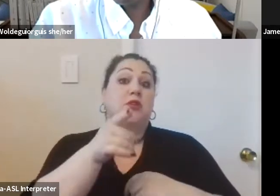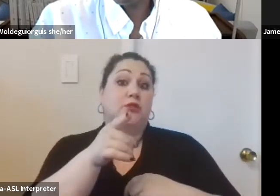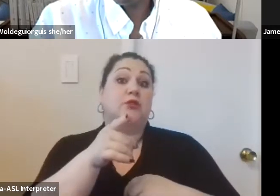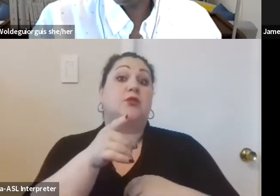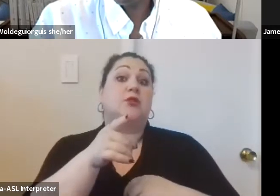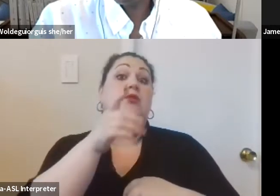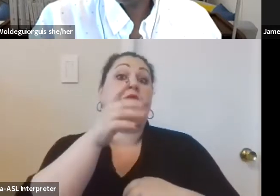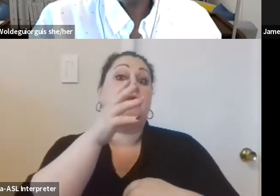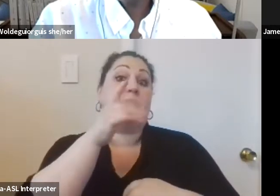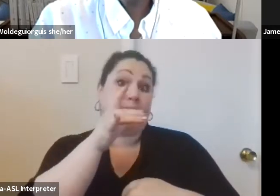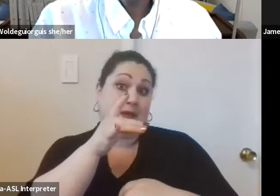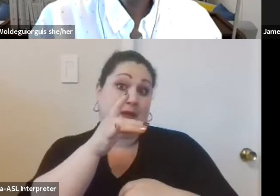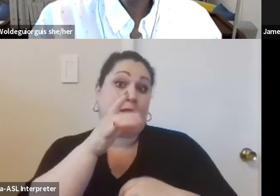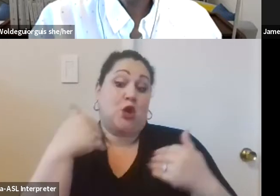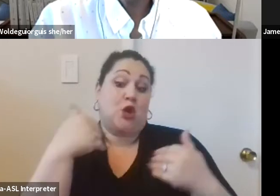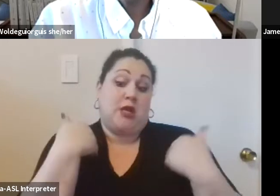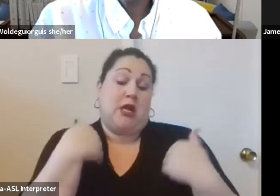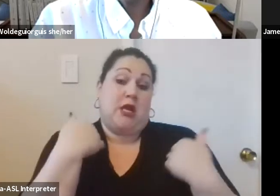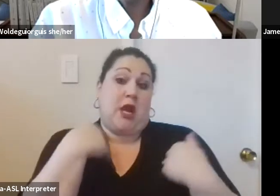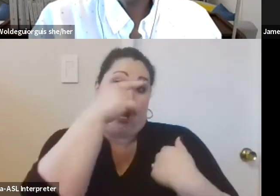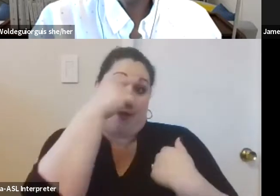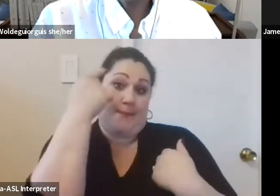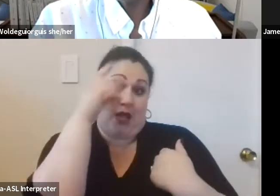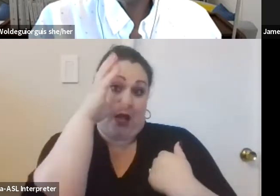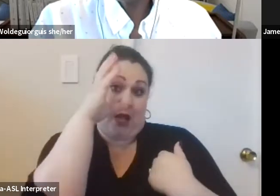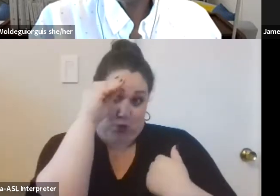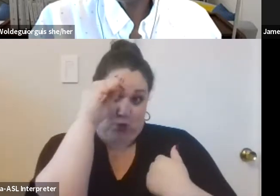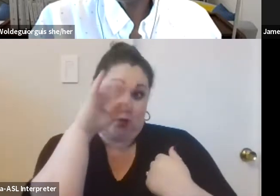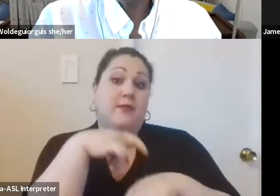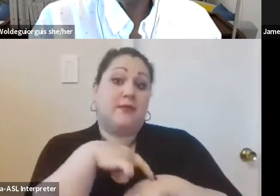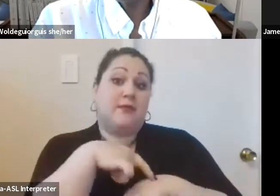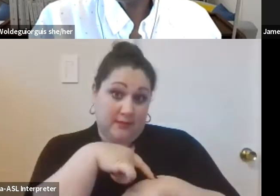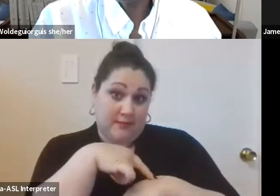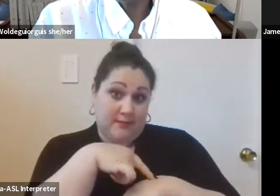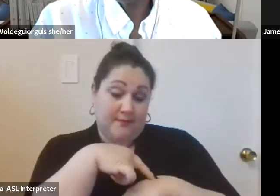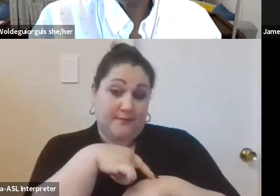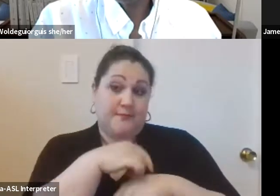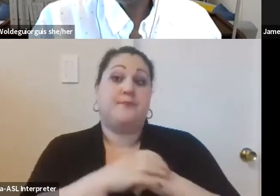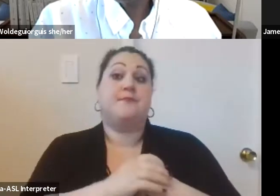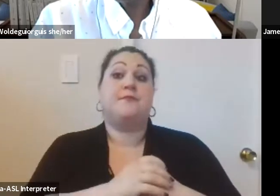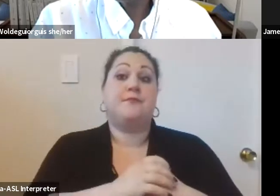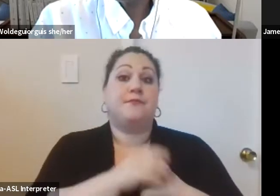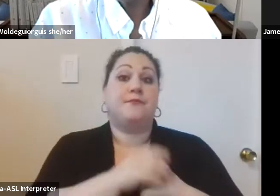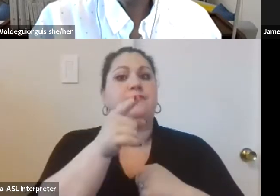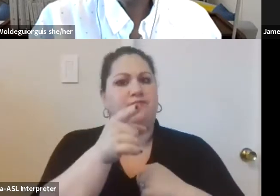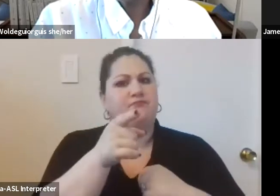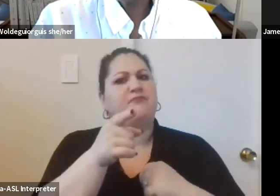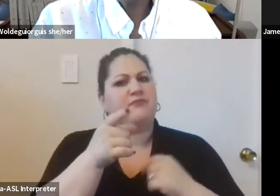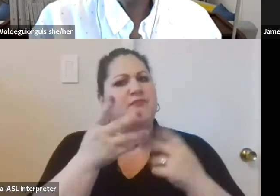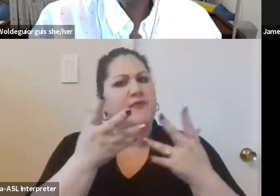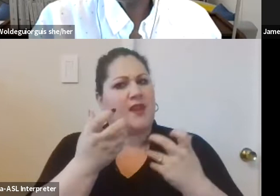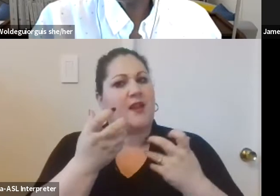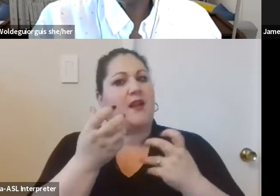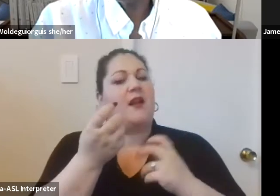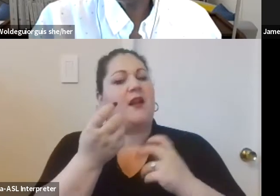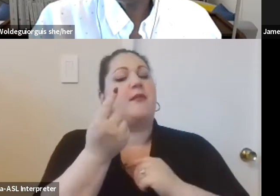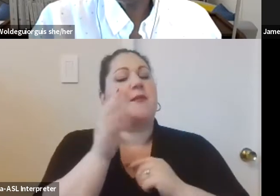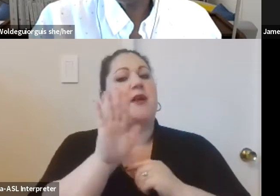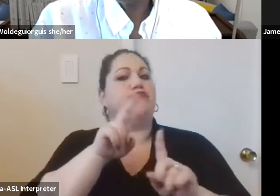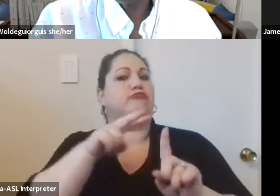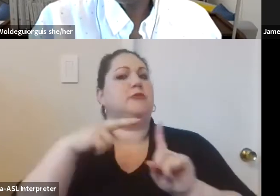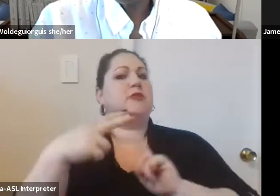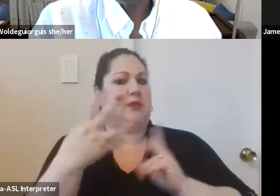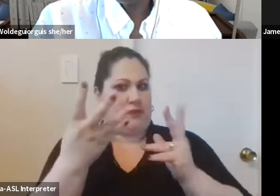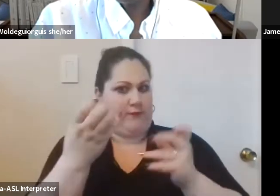Black boy, and had some specific perceptions you wanted to make sure you share with us today. Can you share